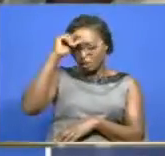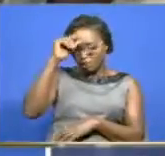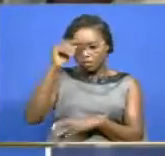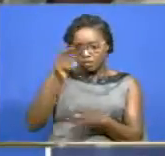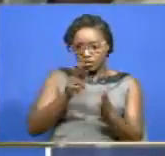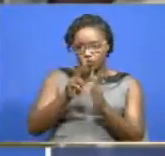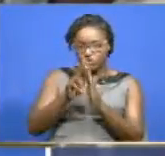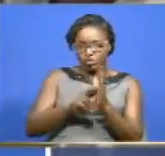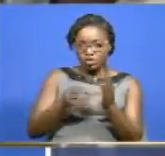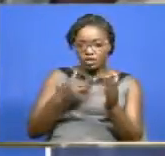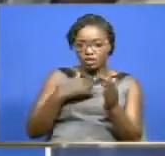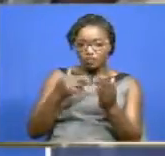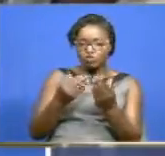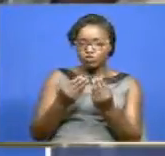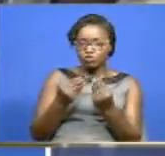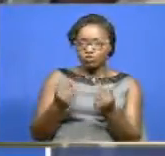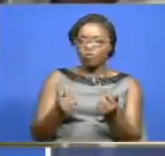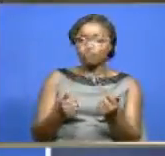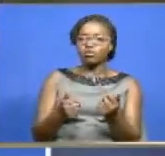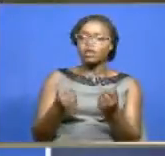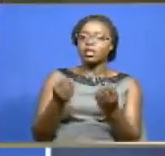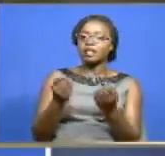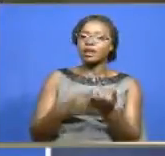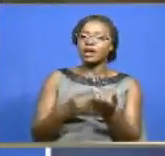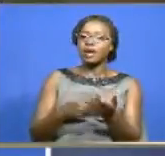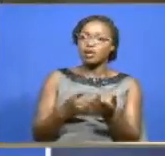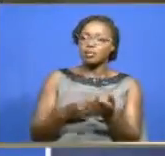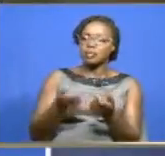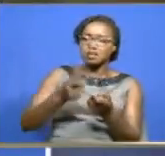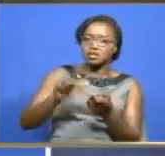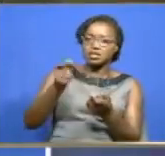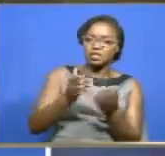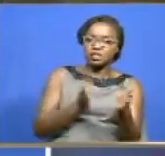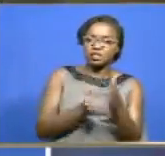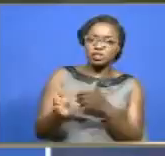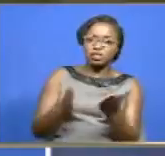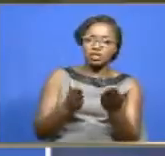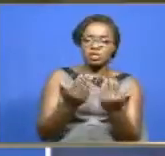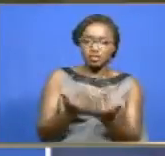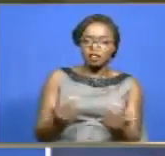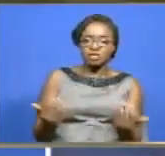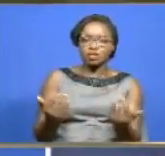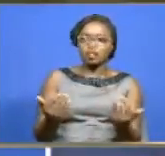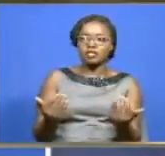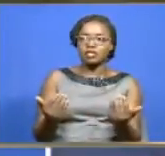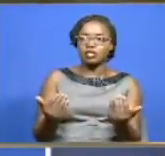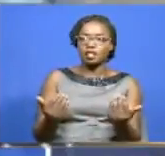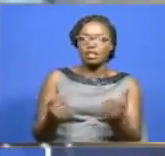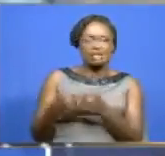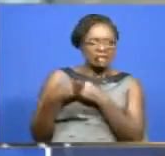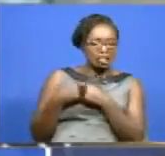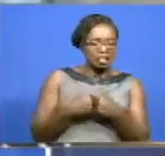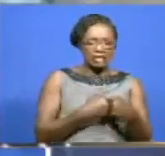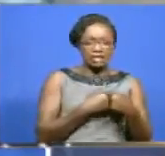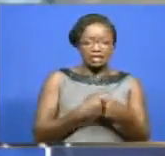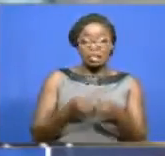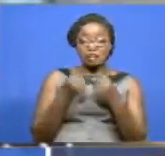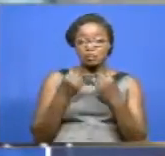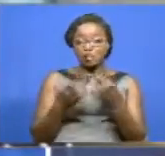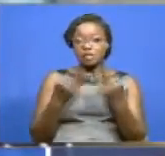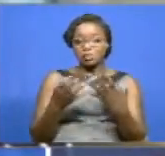will address the increasing numbers of street children. According to the group, the children face a myriad of challenges amid them